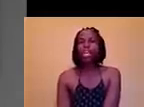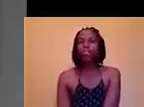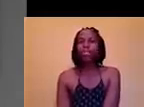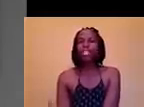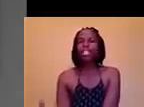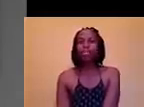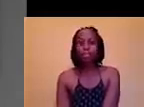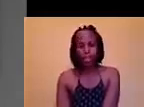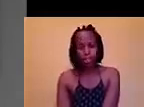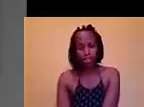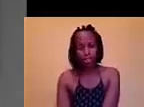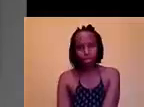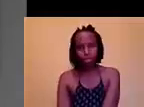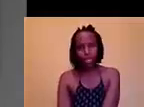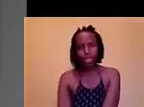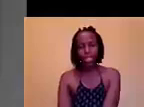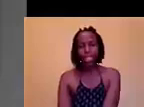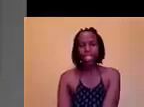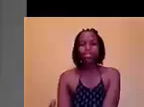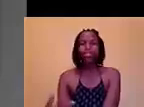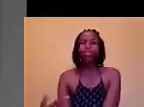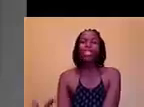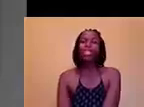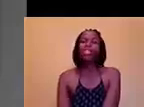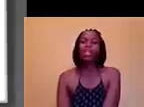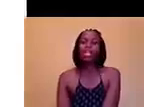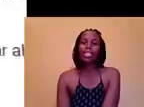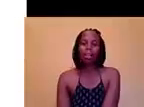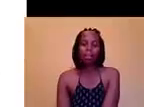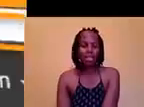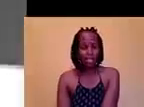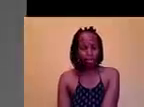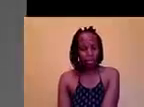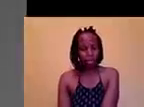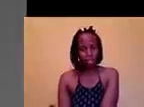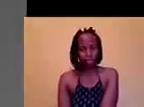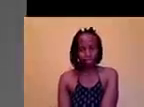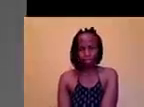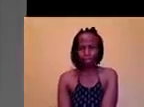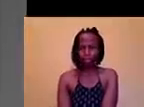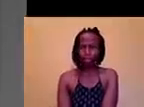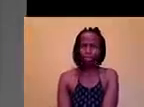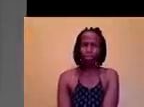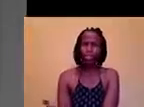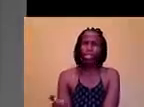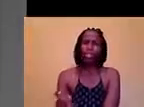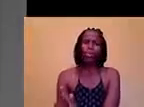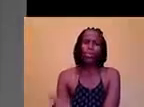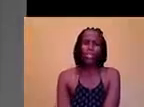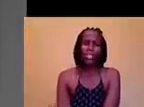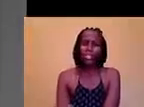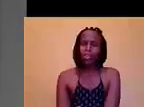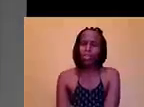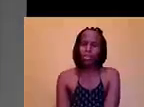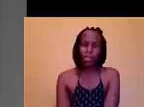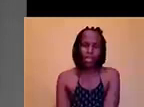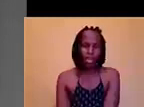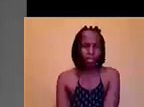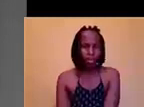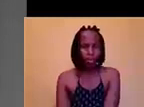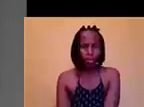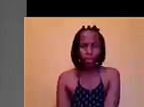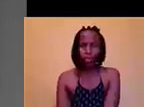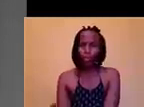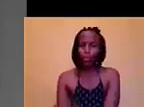there's Assignment Submission, right? So you click on Assignment Submission. You will see that your